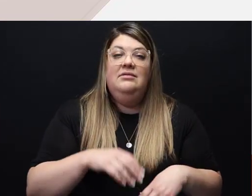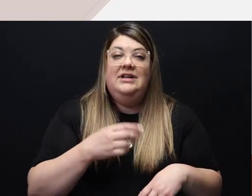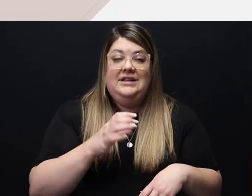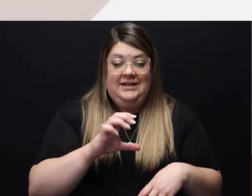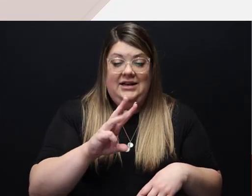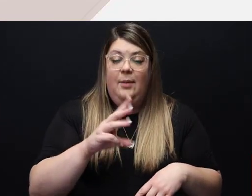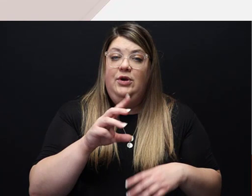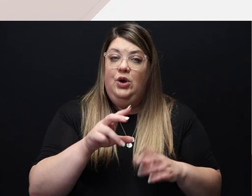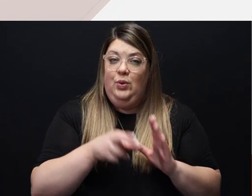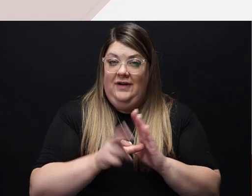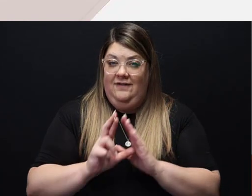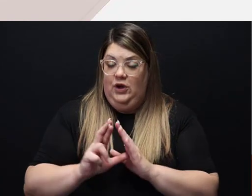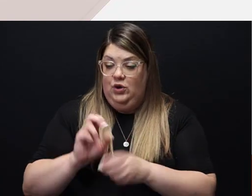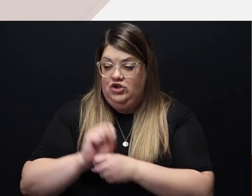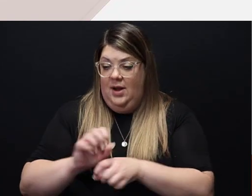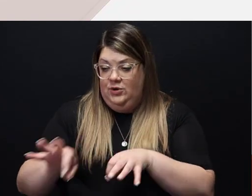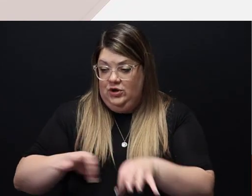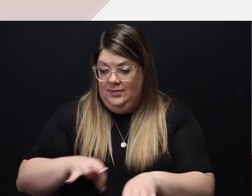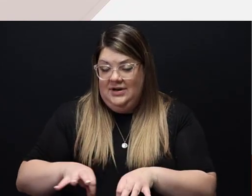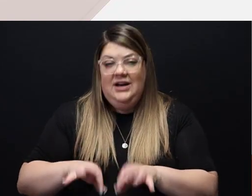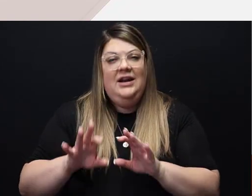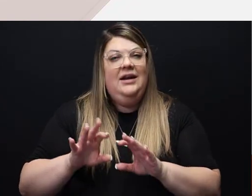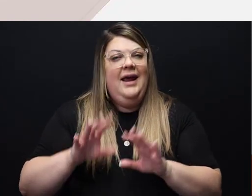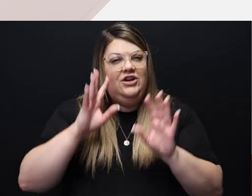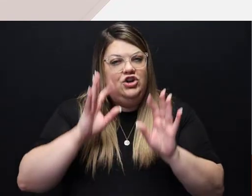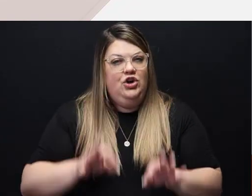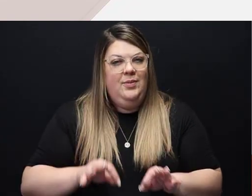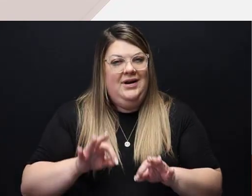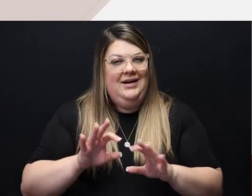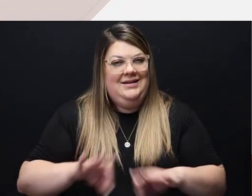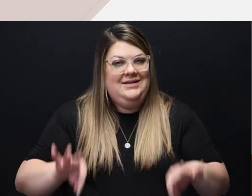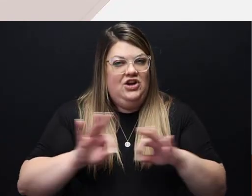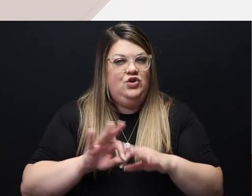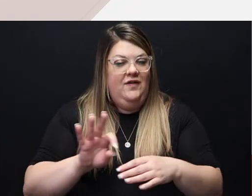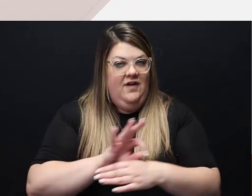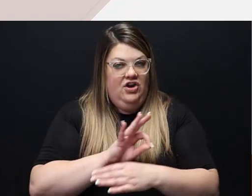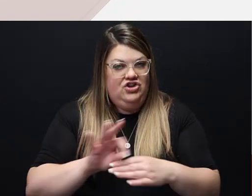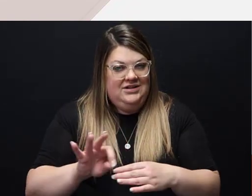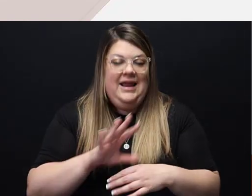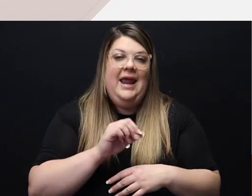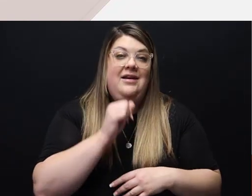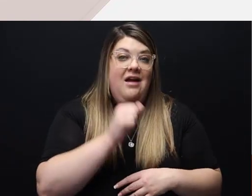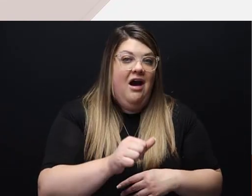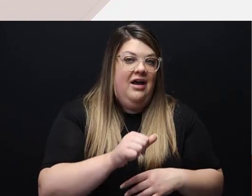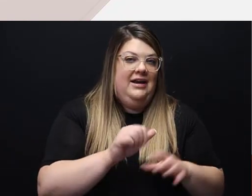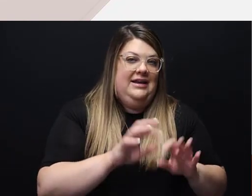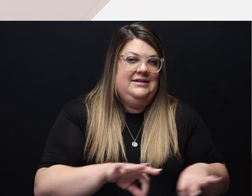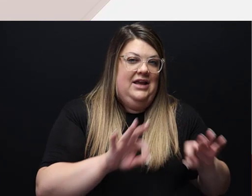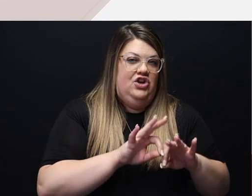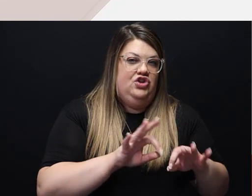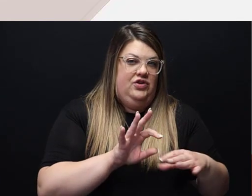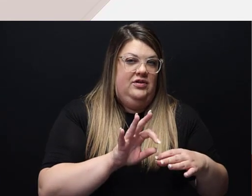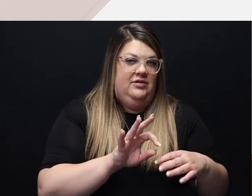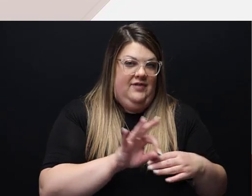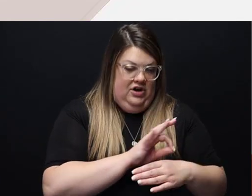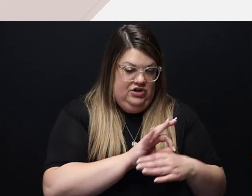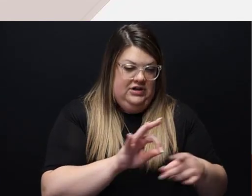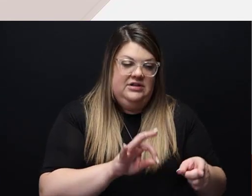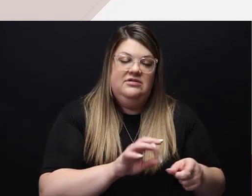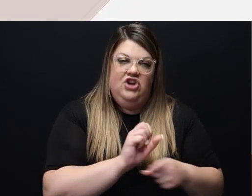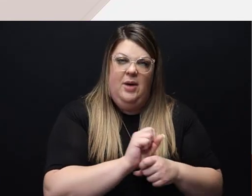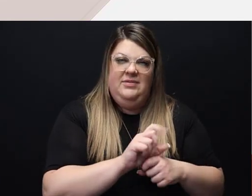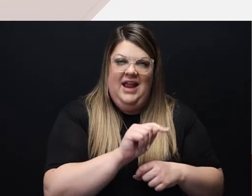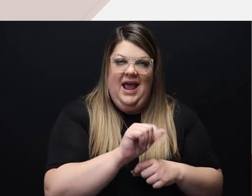job description and determine the essential functions of the job as well as the non-essential job tasks that may be